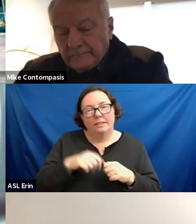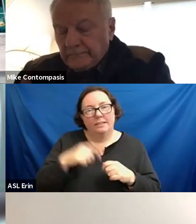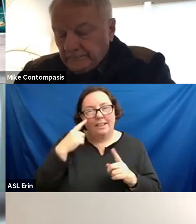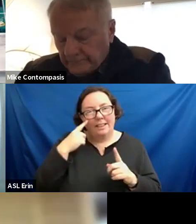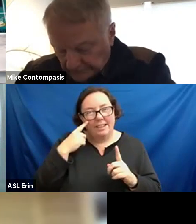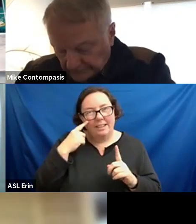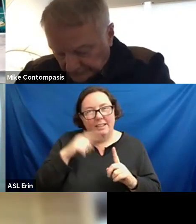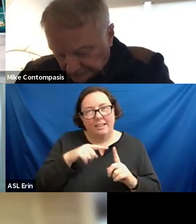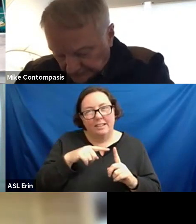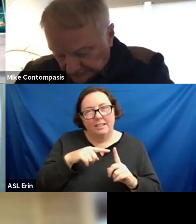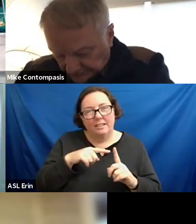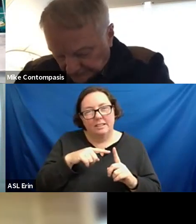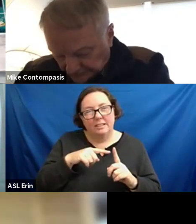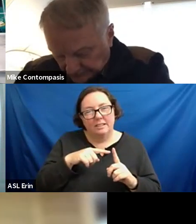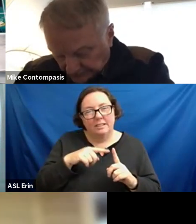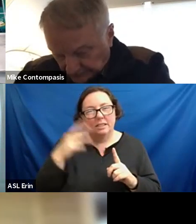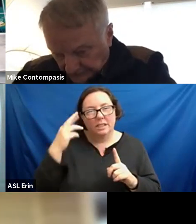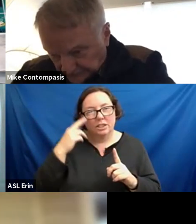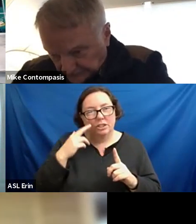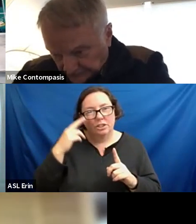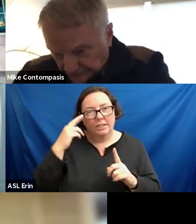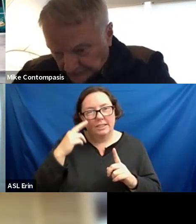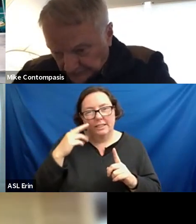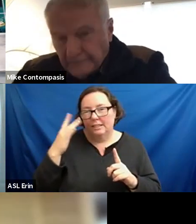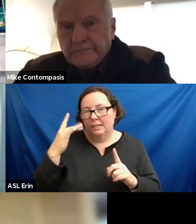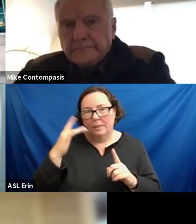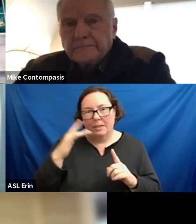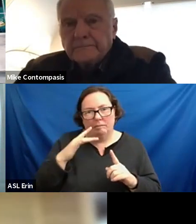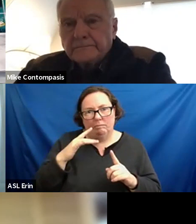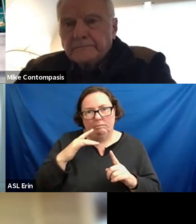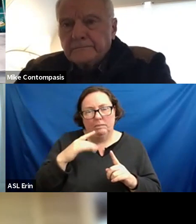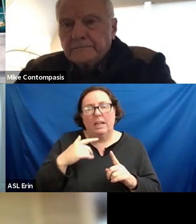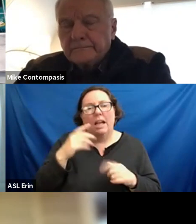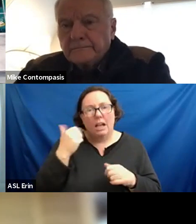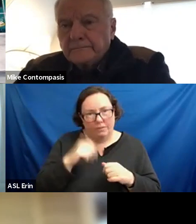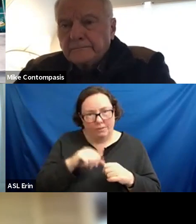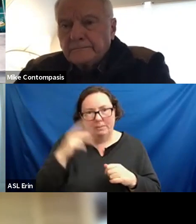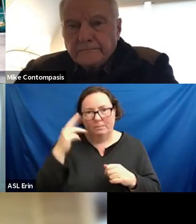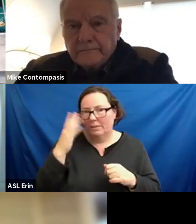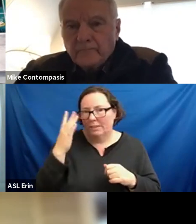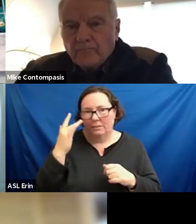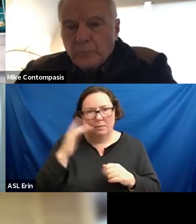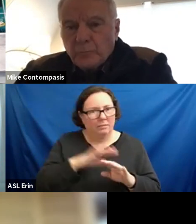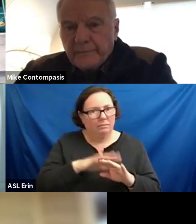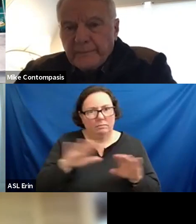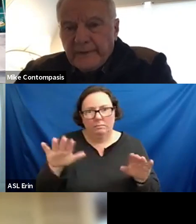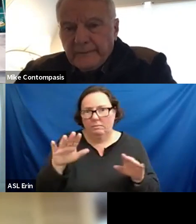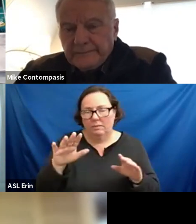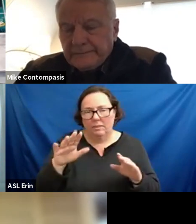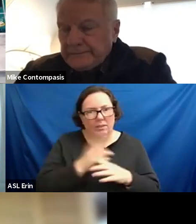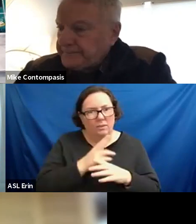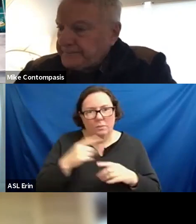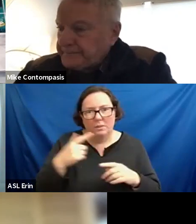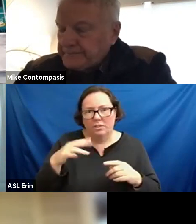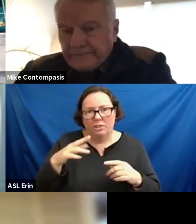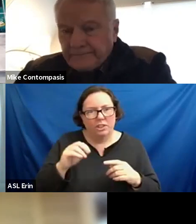I think the reason why, or I recall the reason why we didn't get to Geo Codes the last